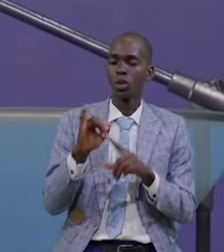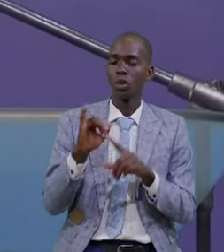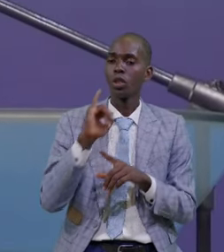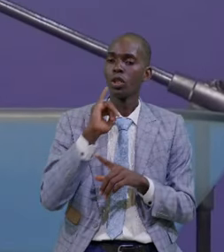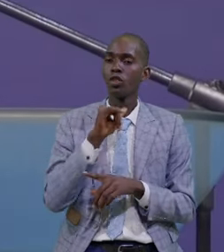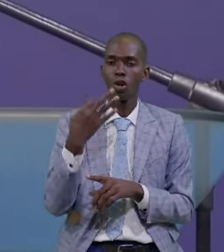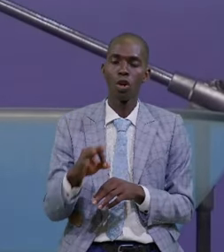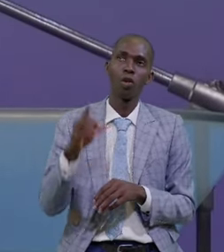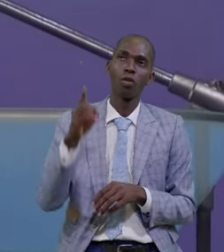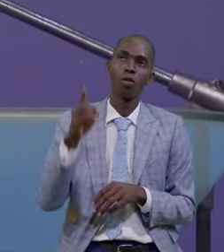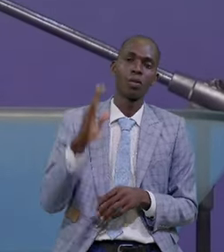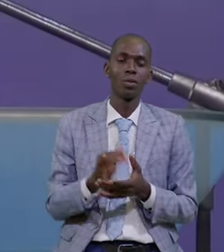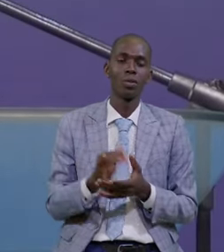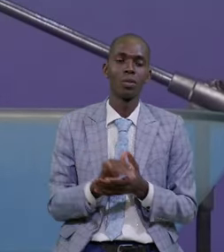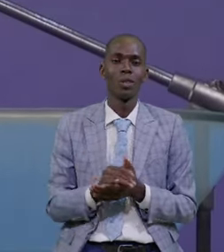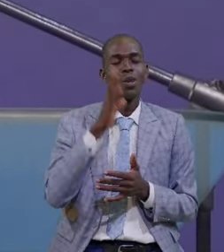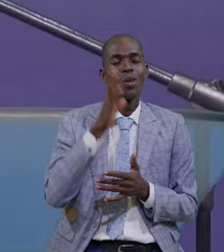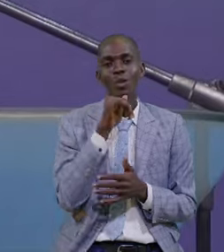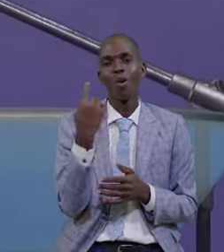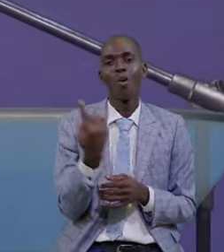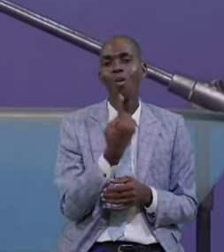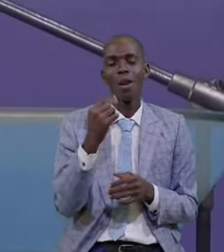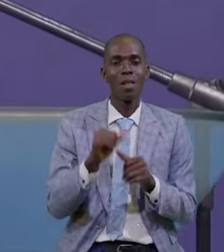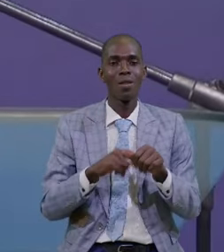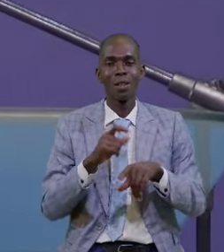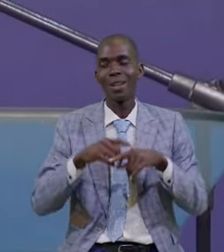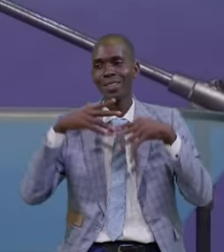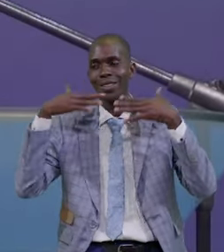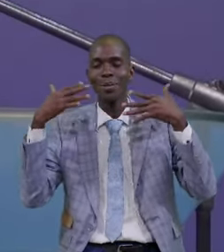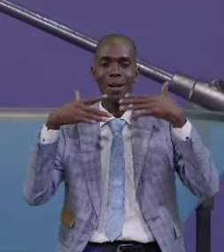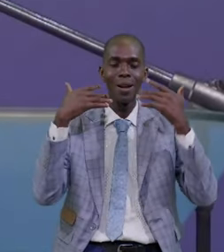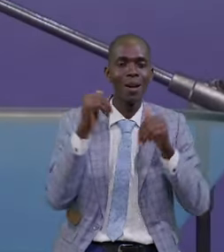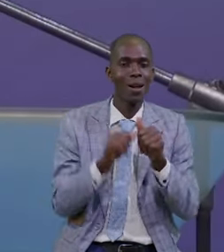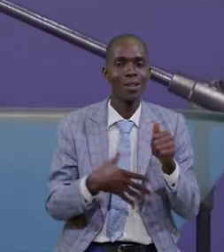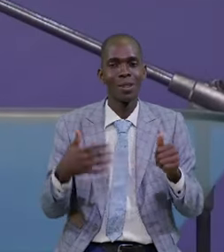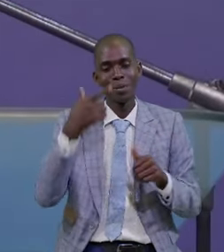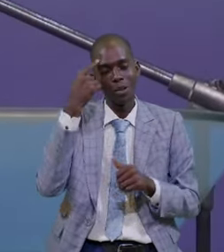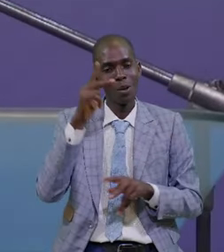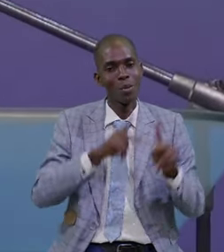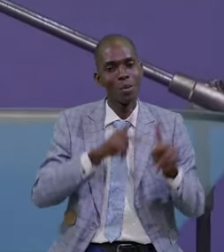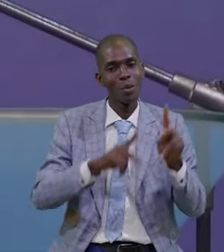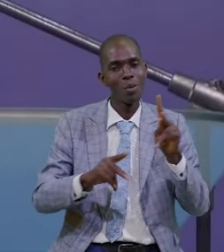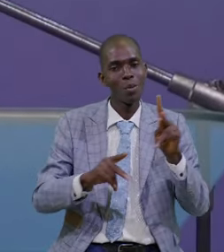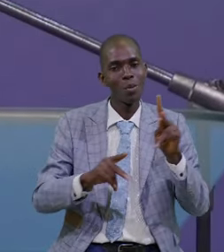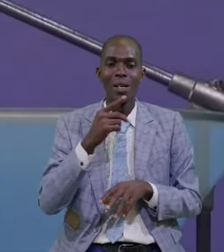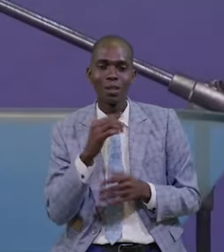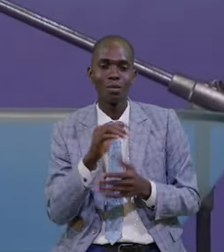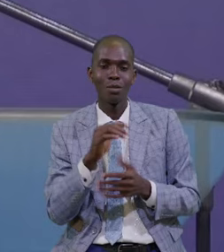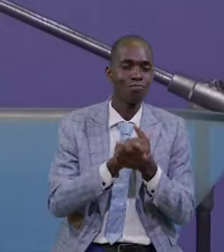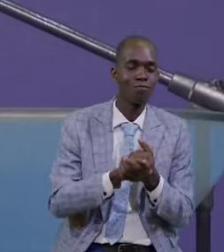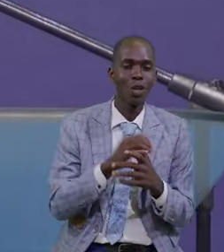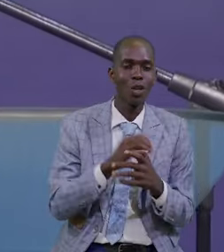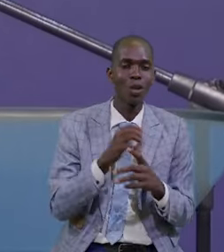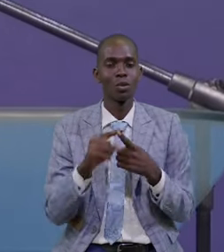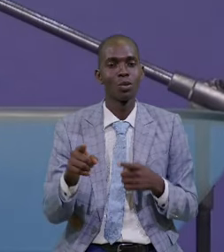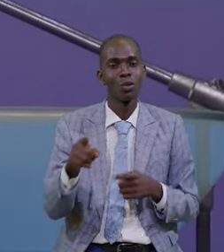not be smiling at everything because, you know, people are saying this and this. They